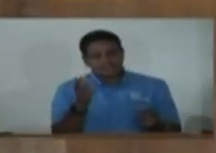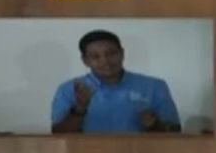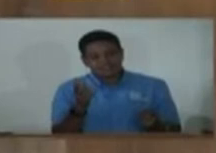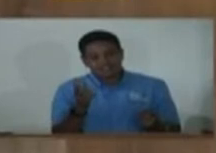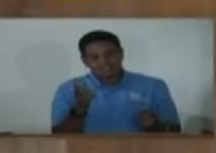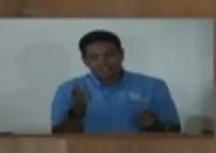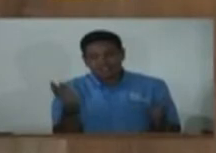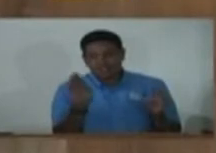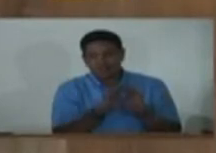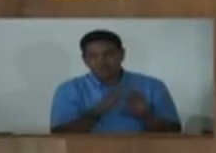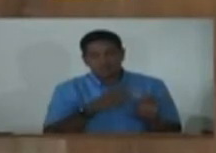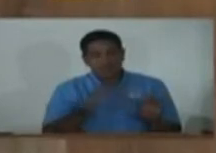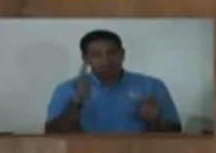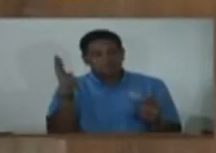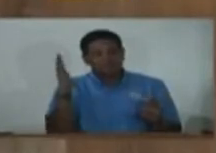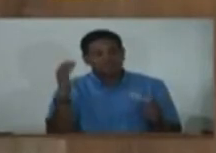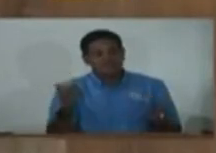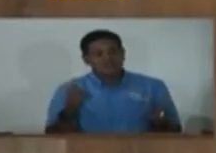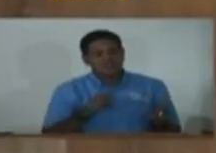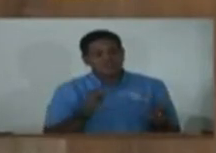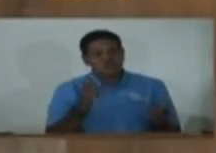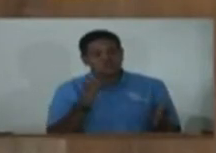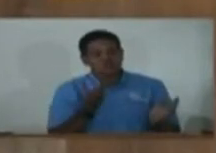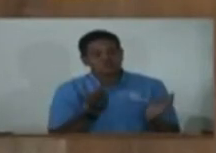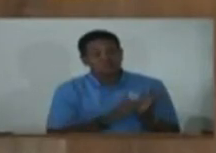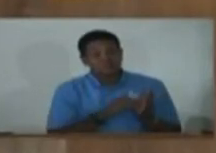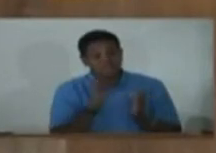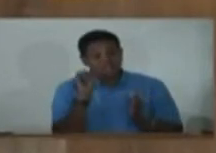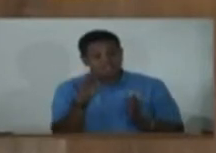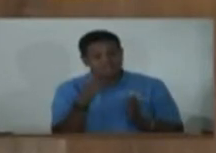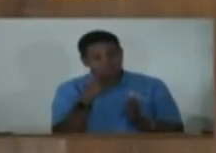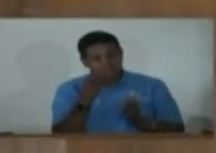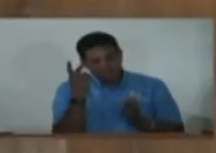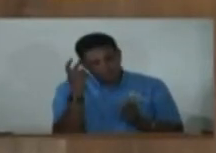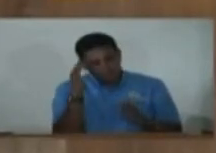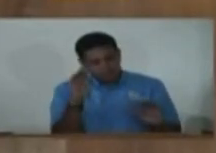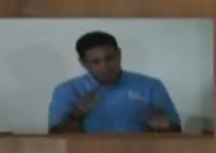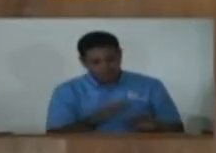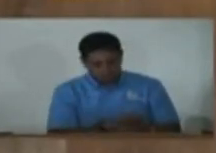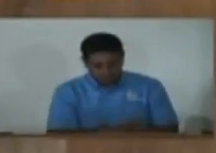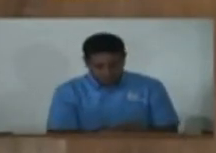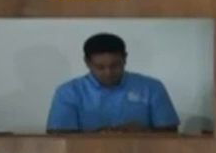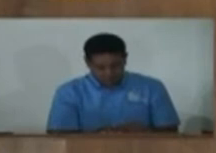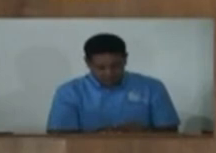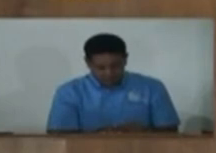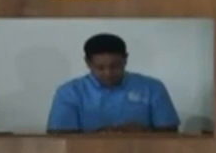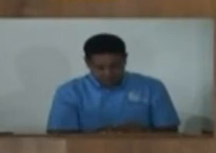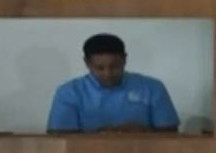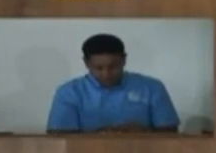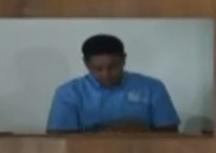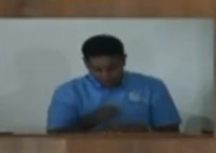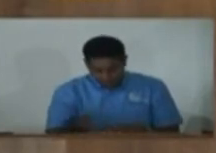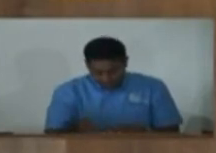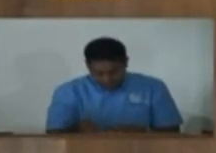bring a close to my presentation. I just want to reiterate, Prime Minister, we are not seeking to